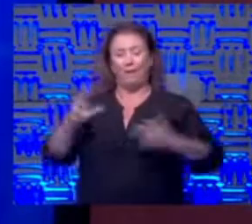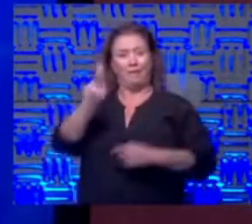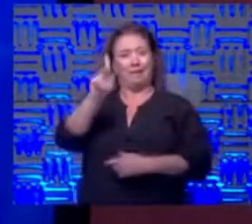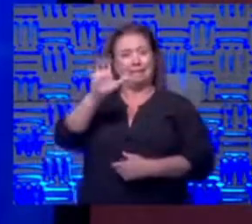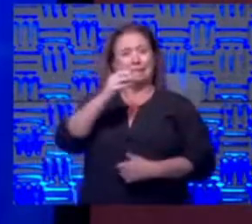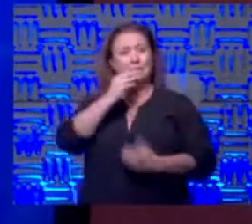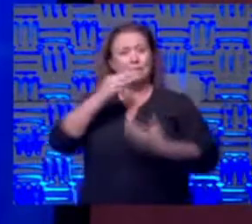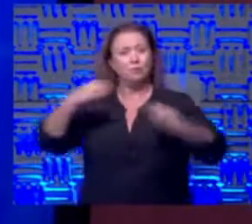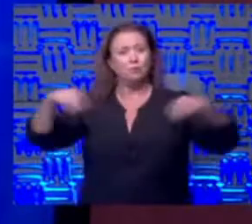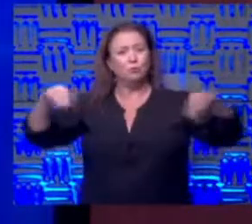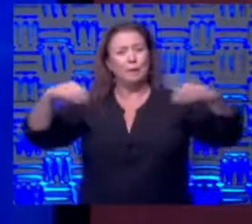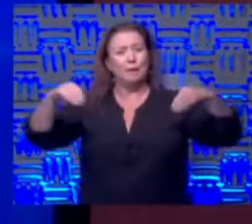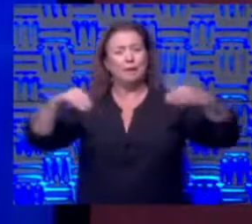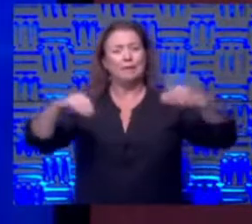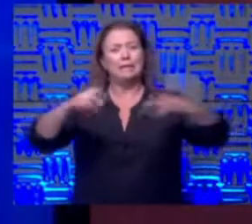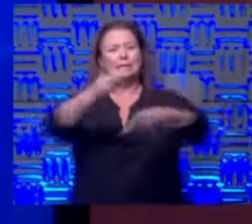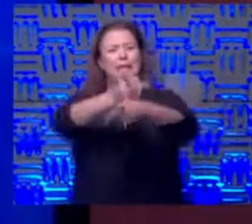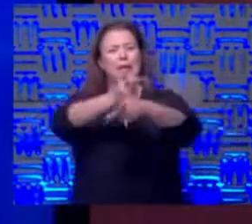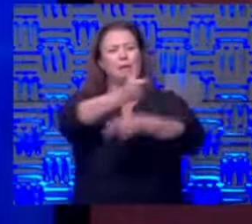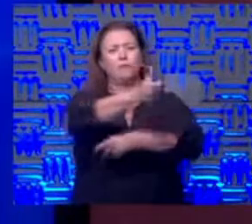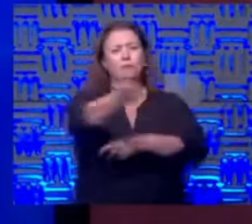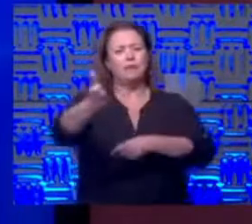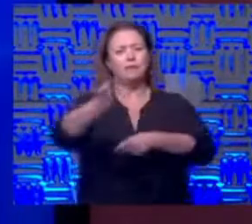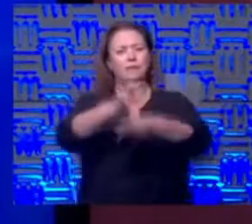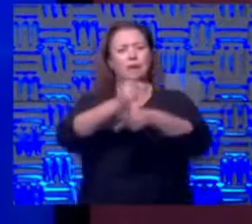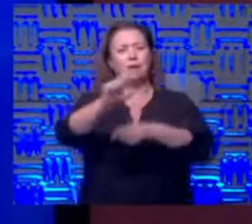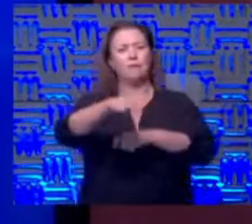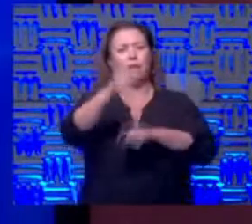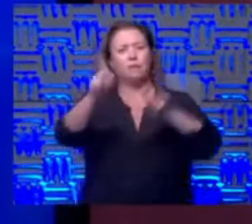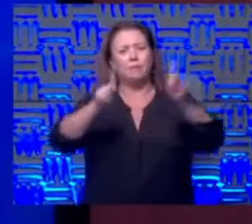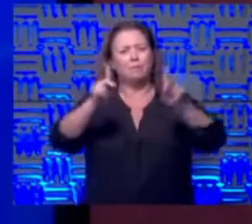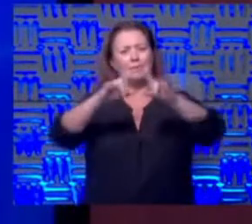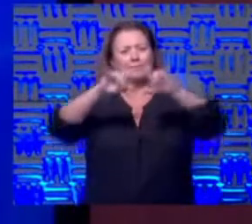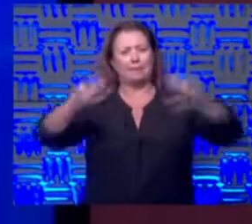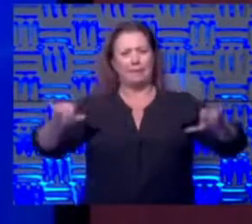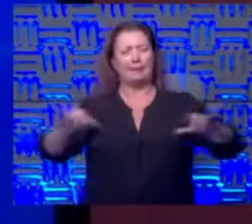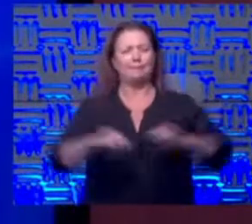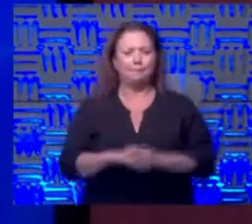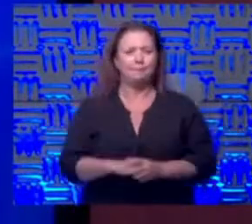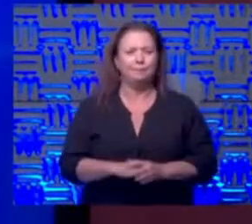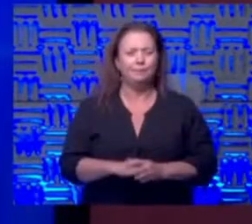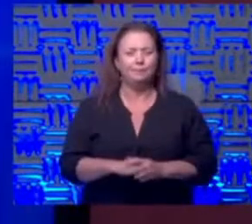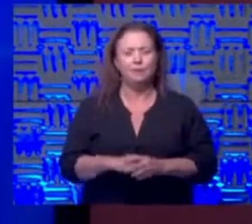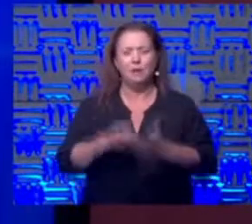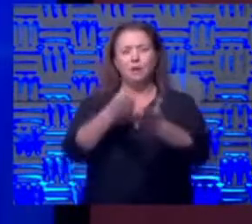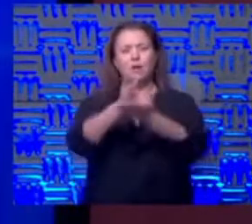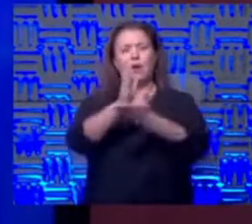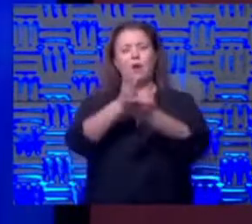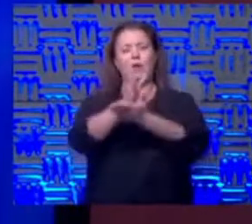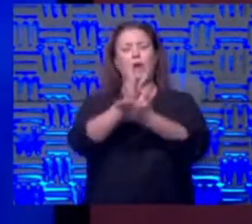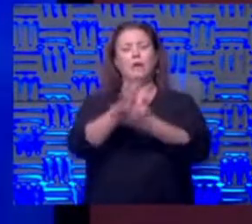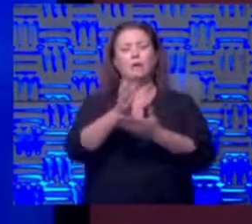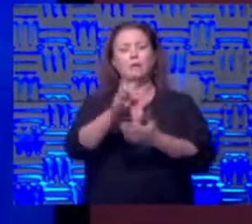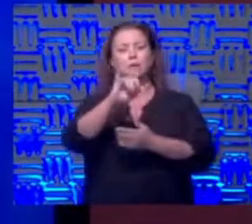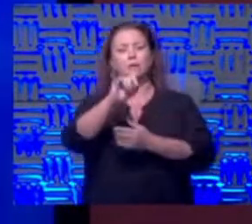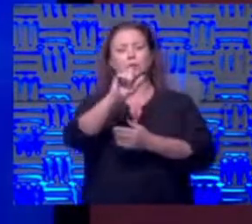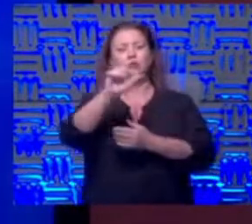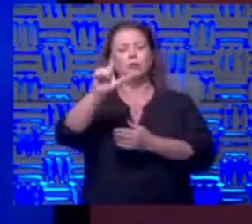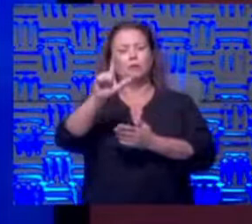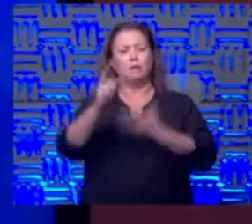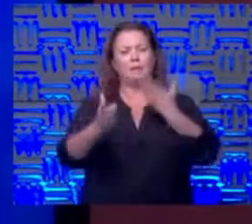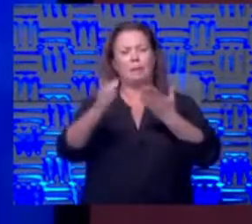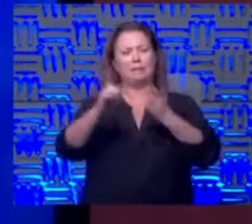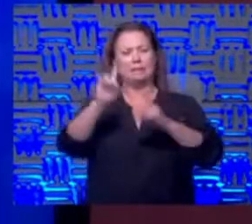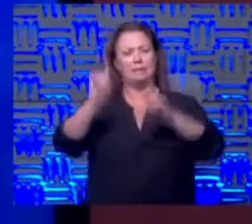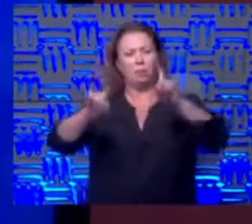City. Take care of yourself, take care of others, all at the same time. Yeah. All right, so Jill, there may be some